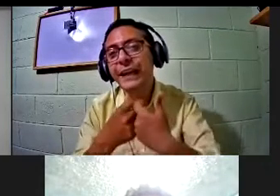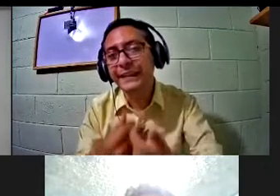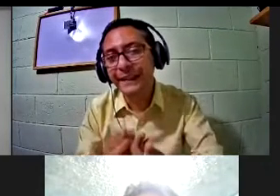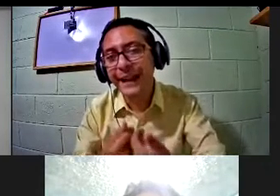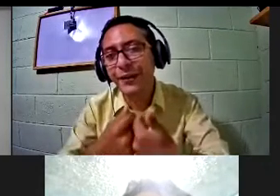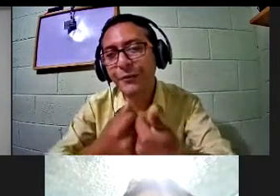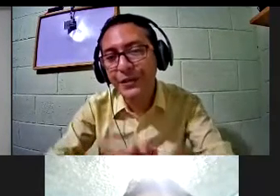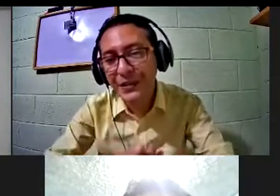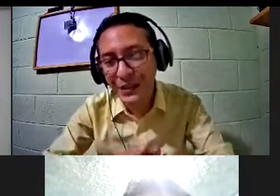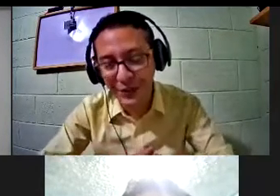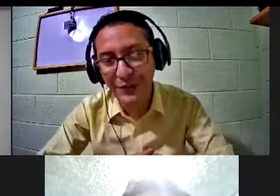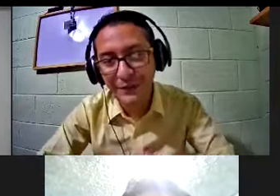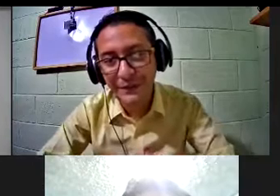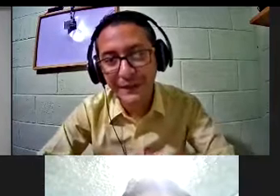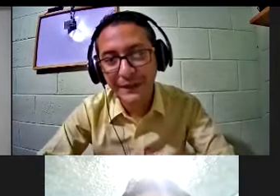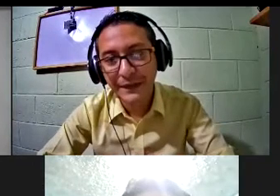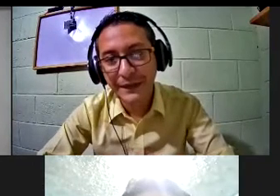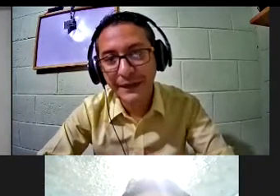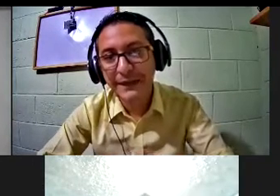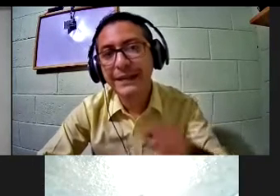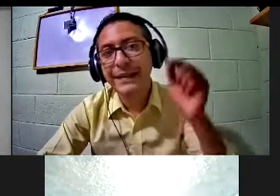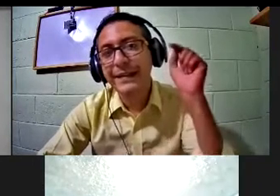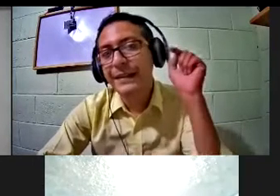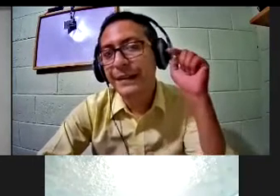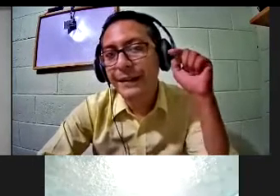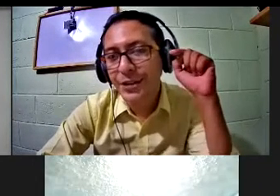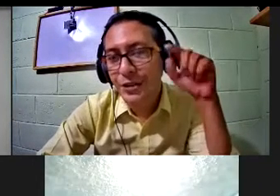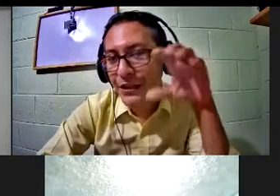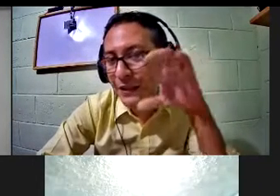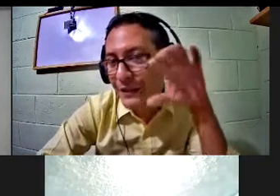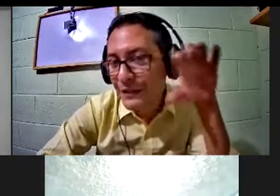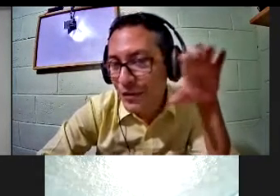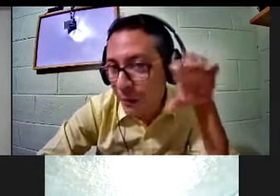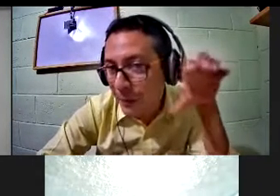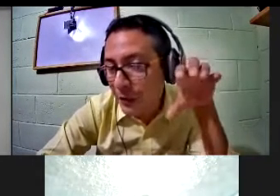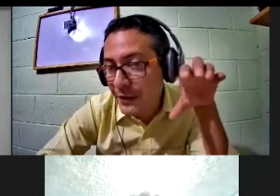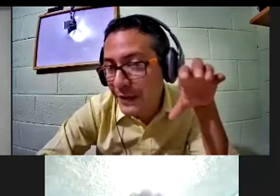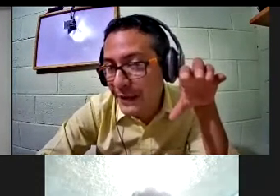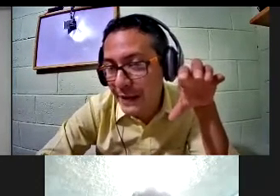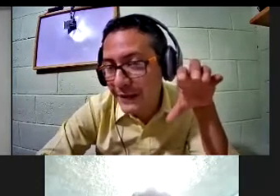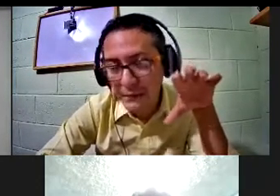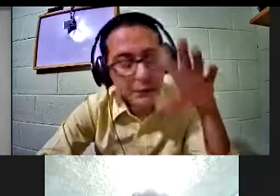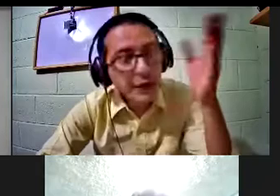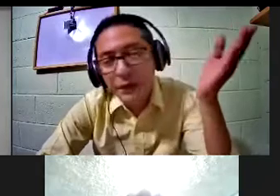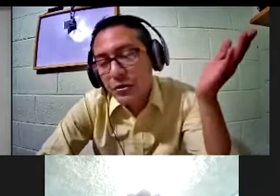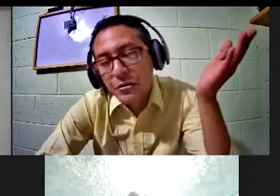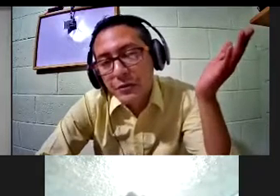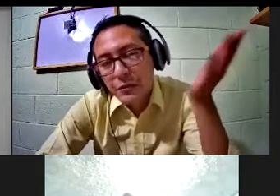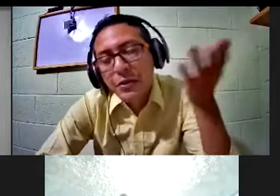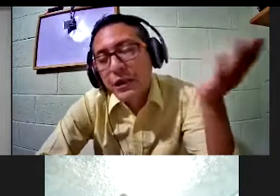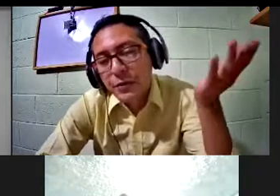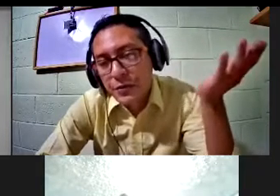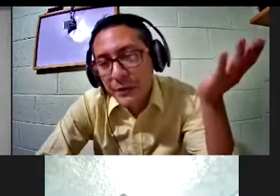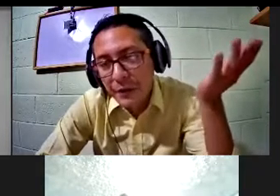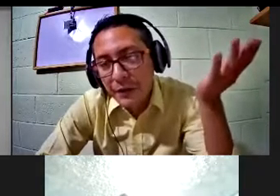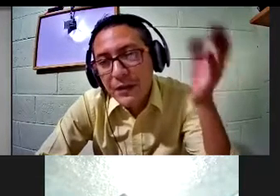create a conversation using some of those ideas, you cannot use, you